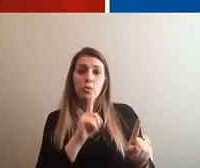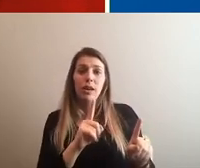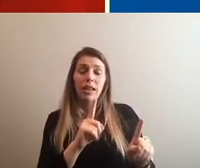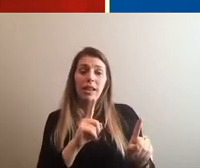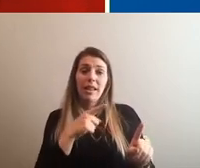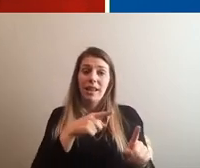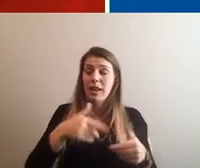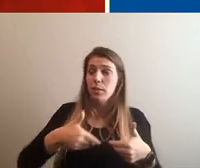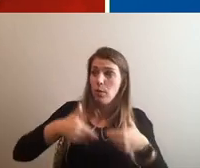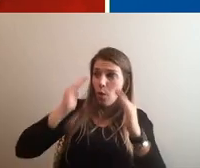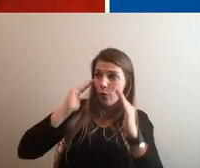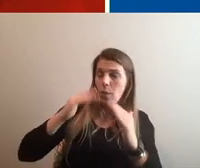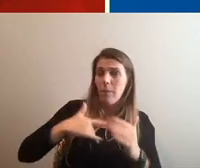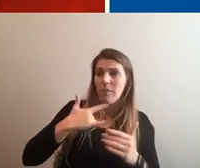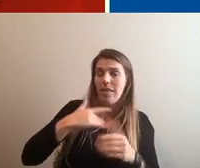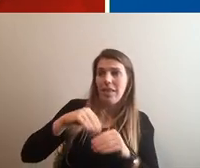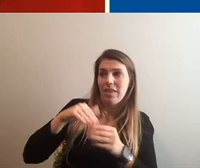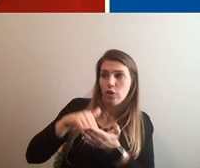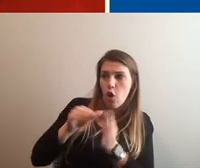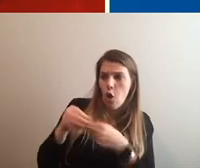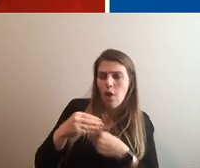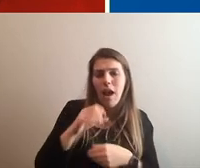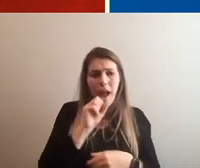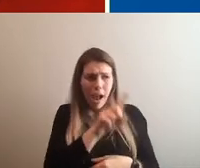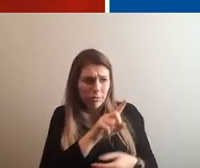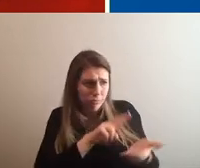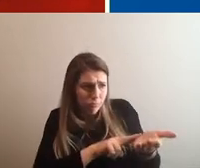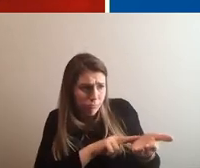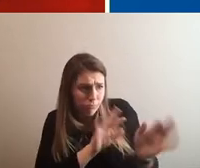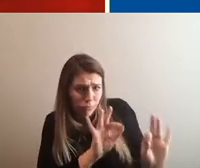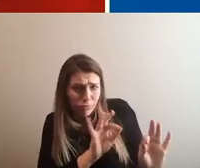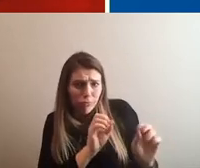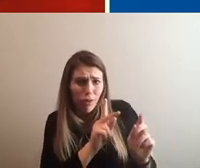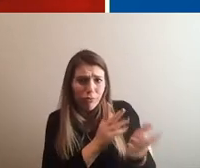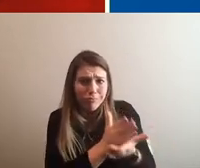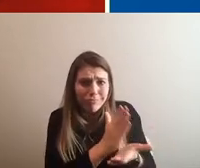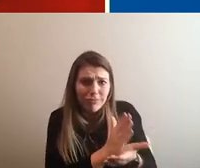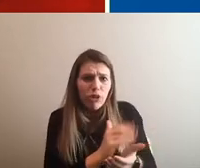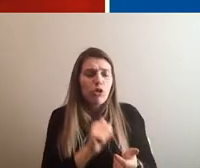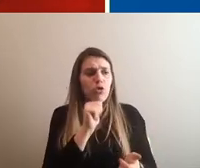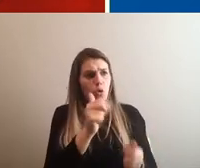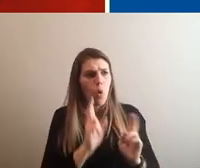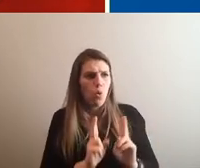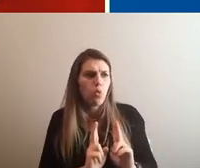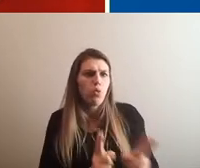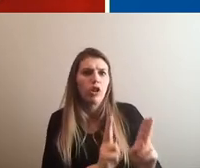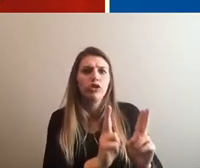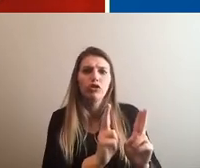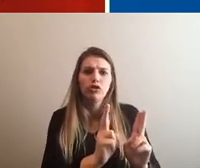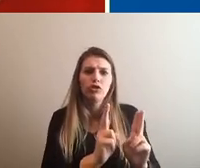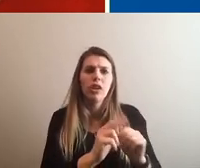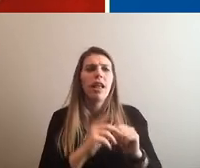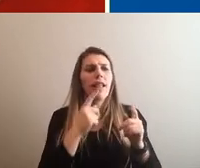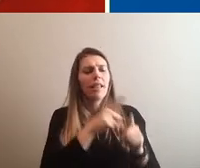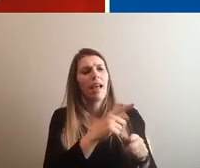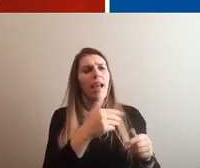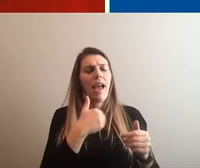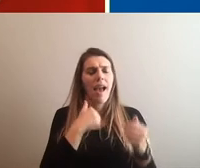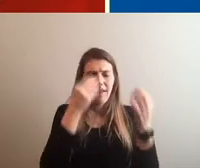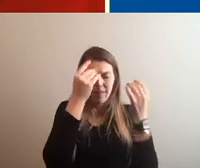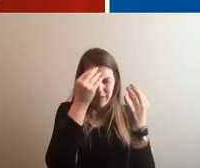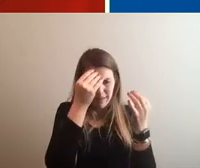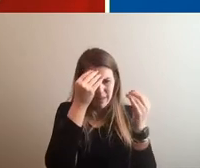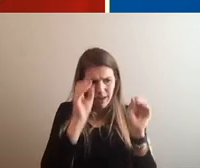a doctor's office. Ask them how they're feeling. Don't rush them for answers. Let them have thinking